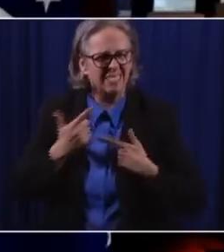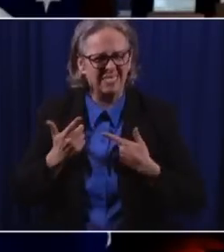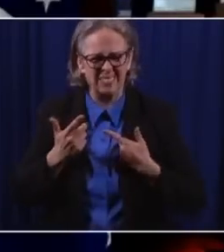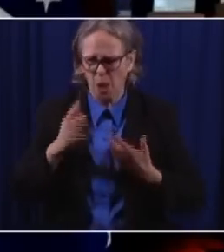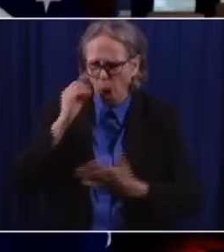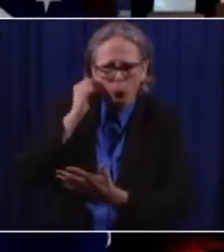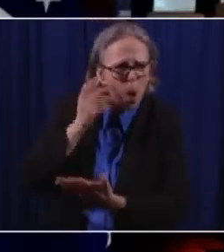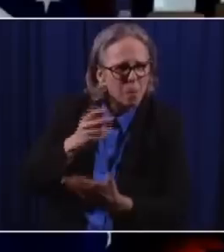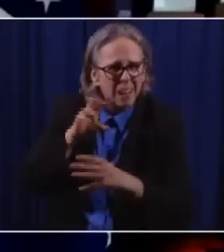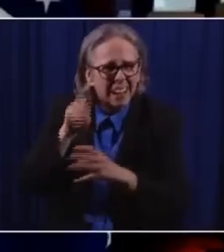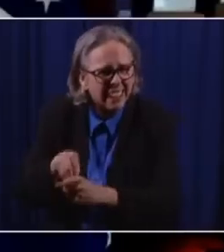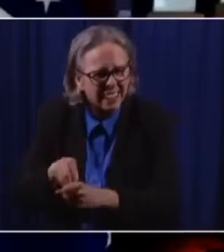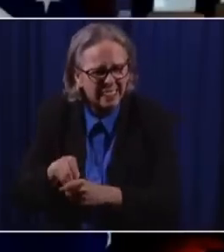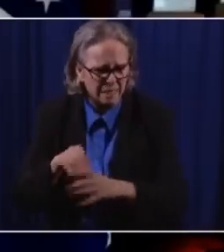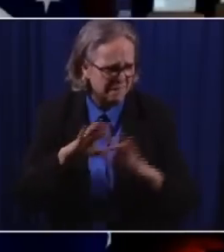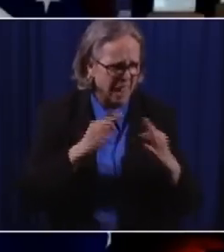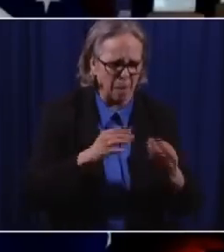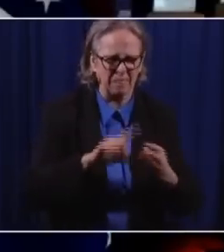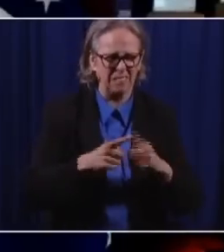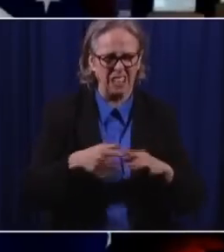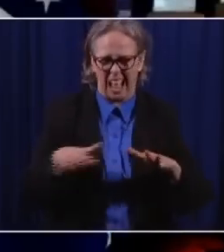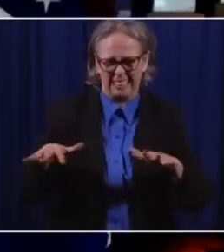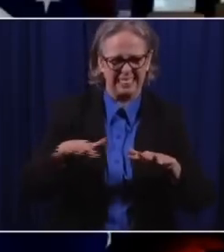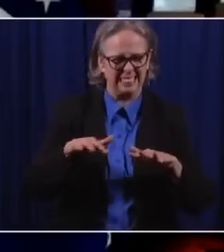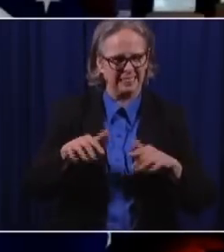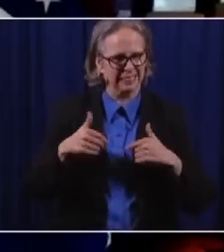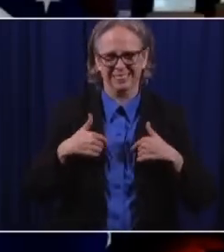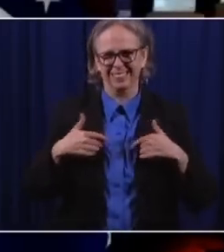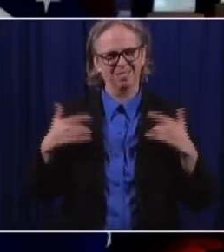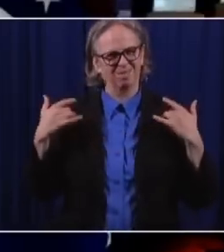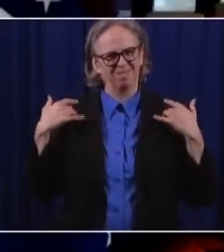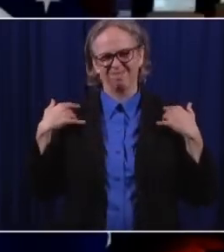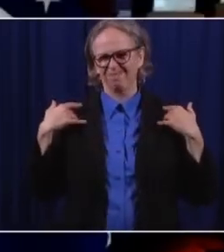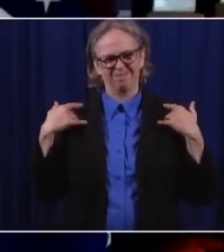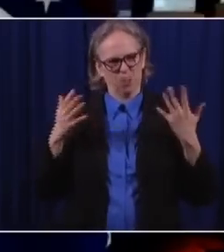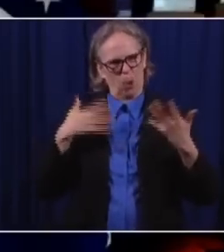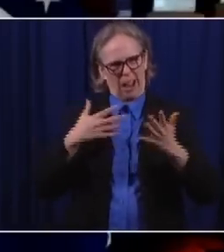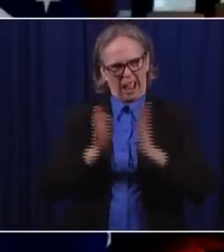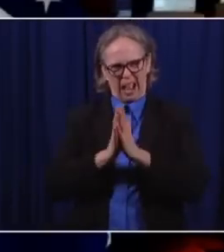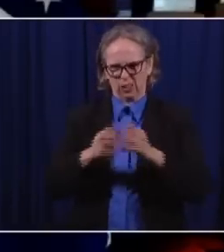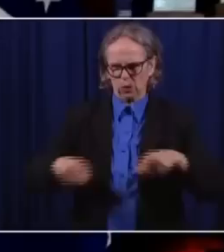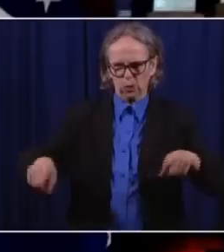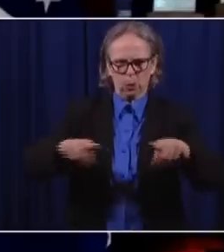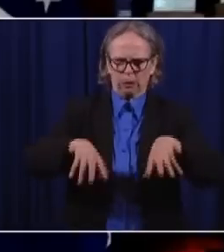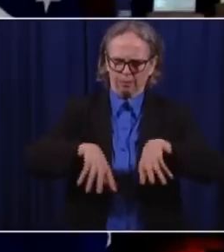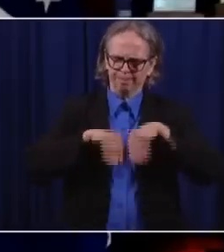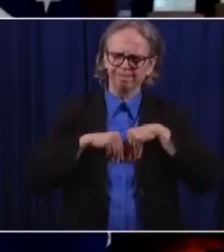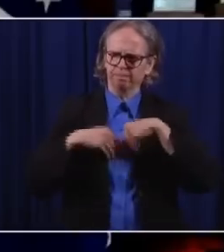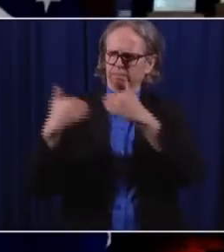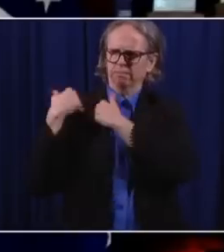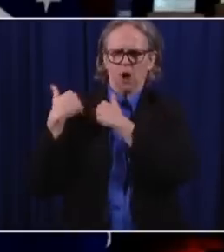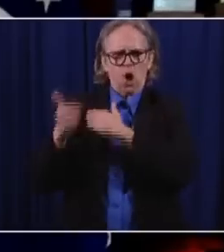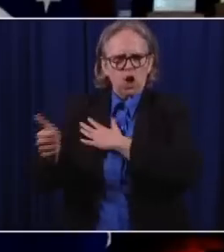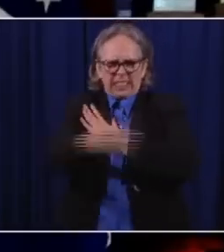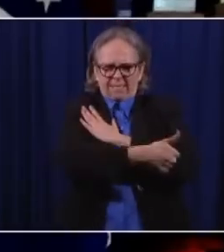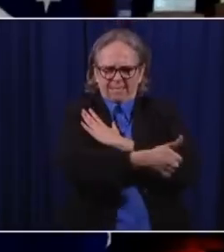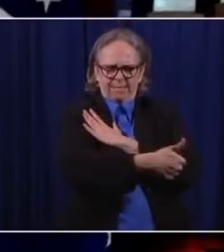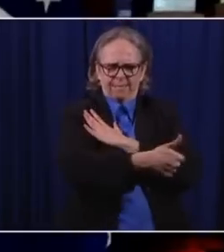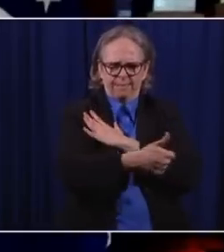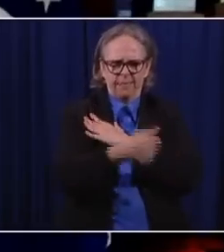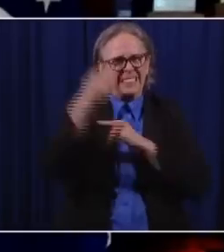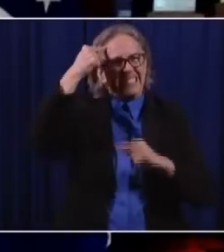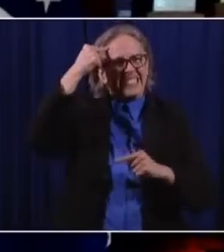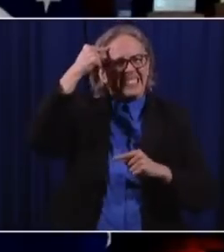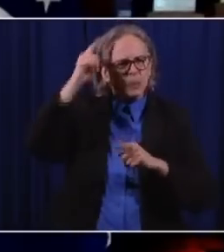settings, other than for them to take ownership of it. And that's why we emphasize that, because that's not something where we can impose